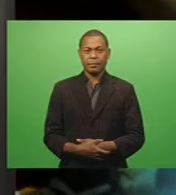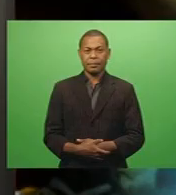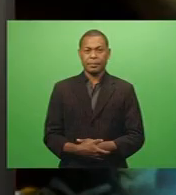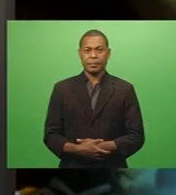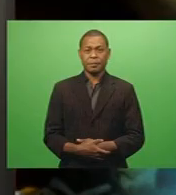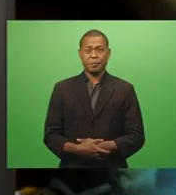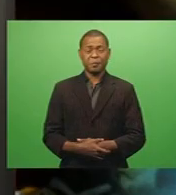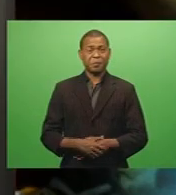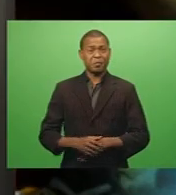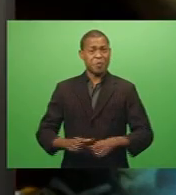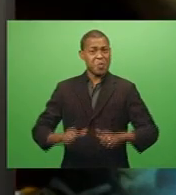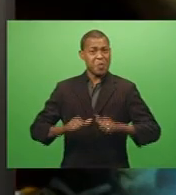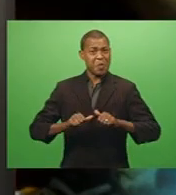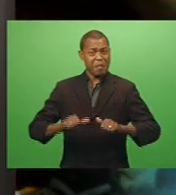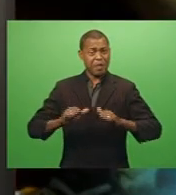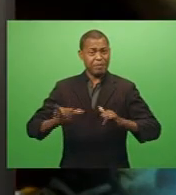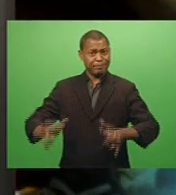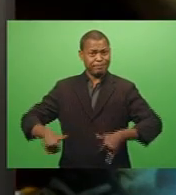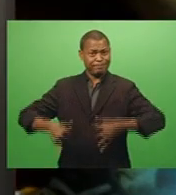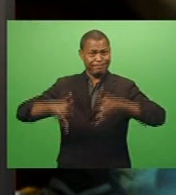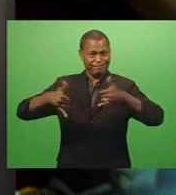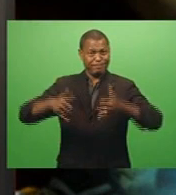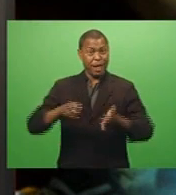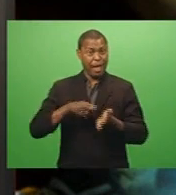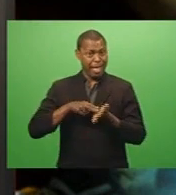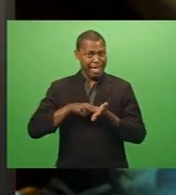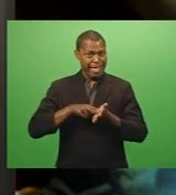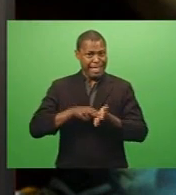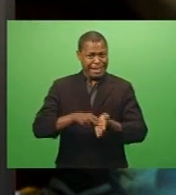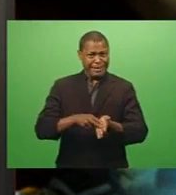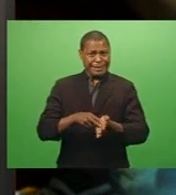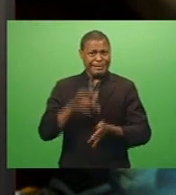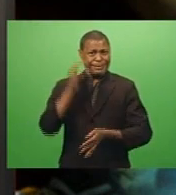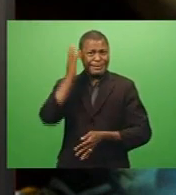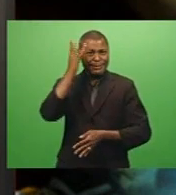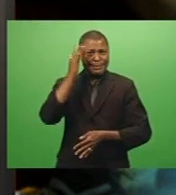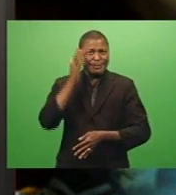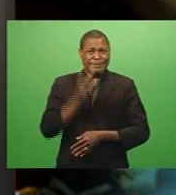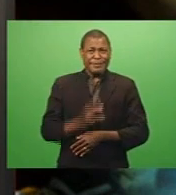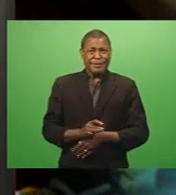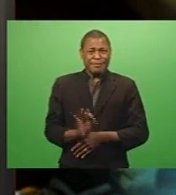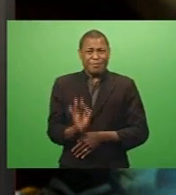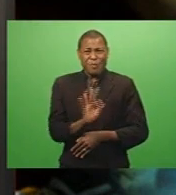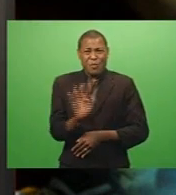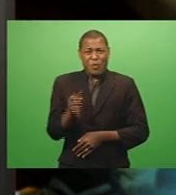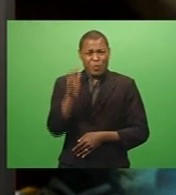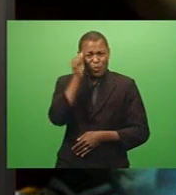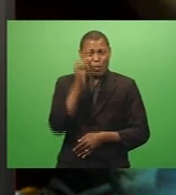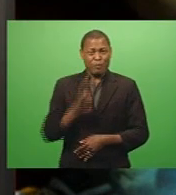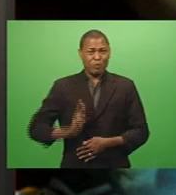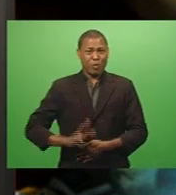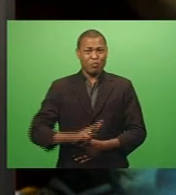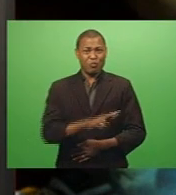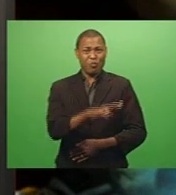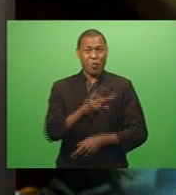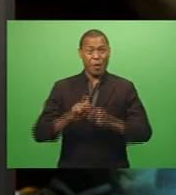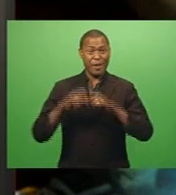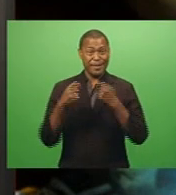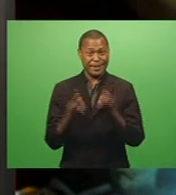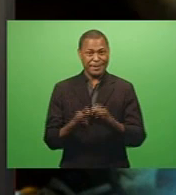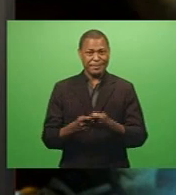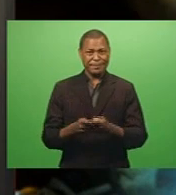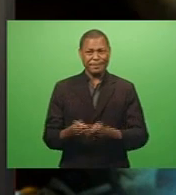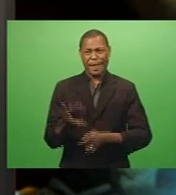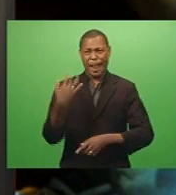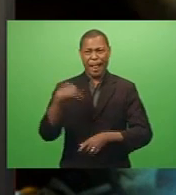Defending Inca Fairbrother Trophy holders, Nandi is conscious of an unpredictable and a new Rewa team. Rewa last challenged for the